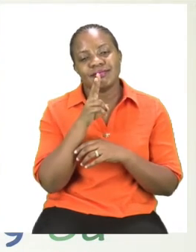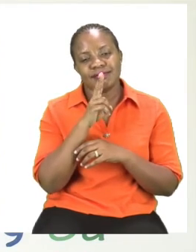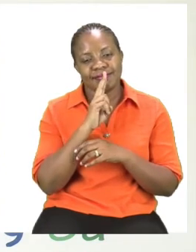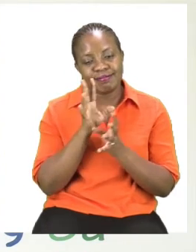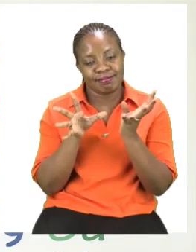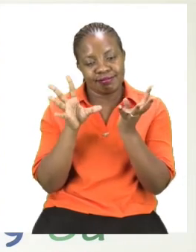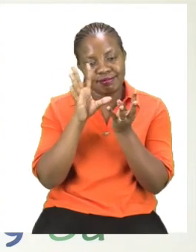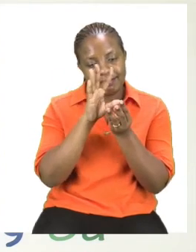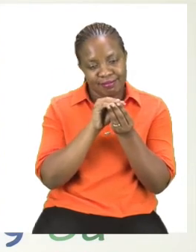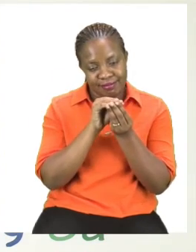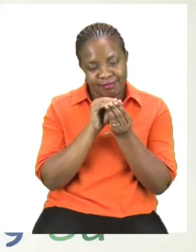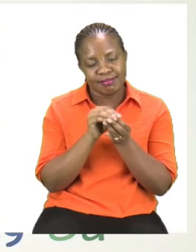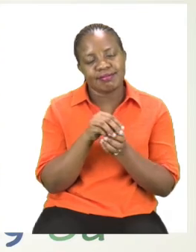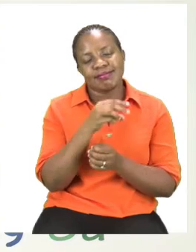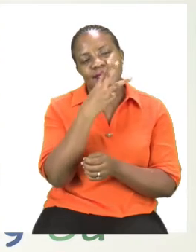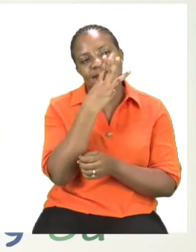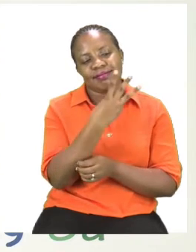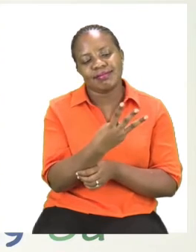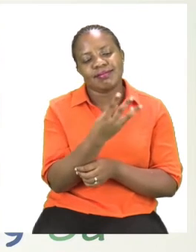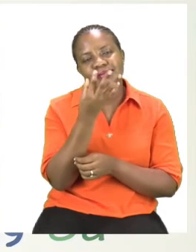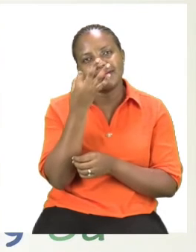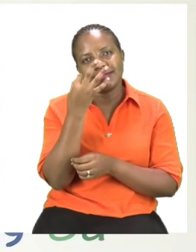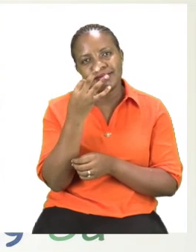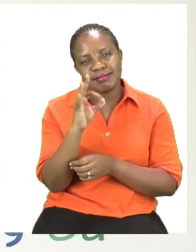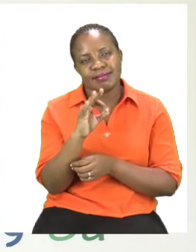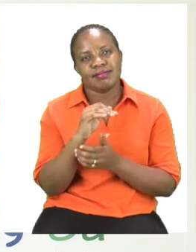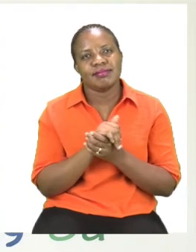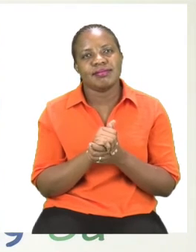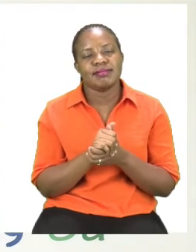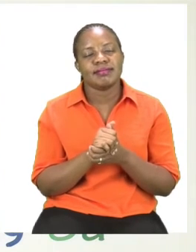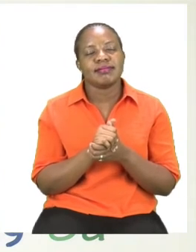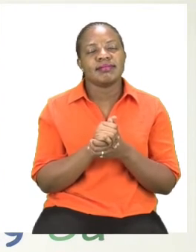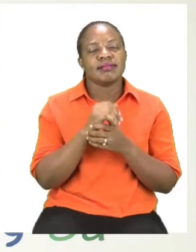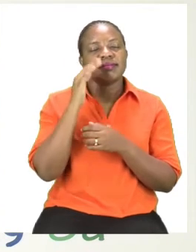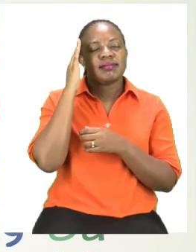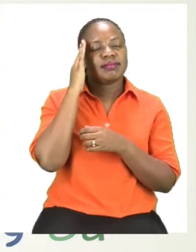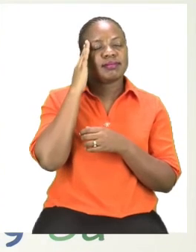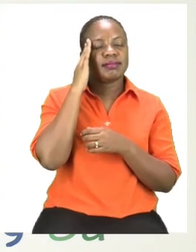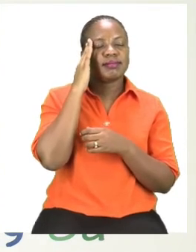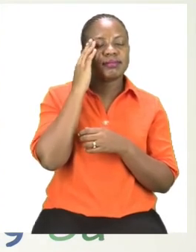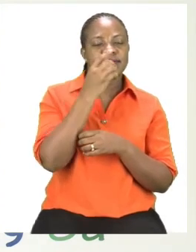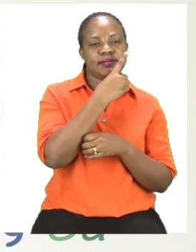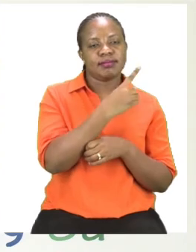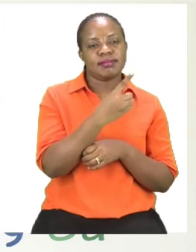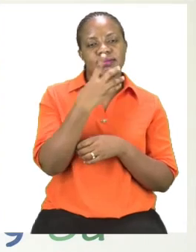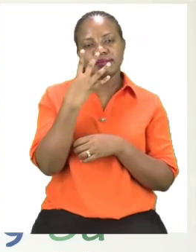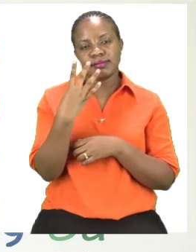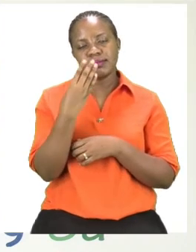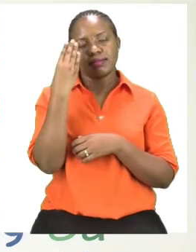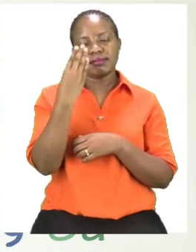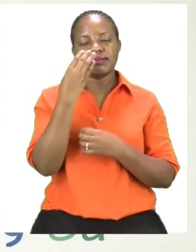39 of them. Now we know that blue cars plus the red ones equal